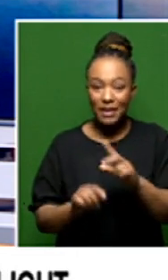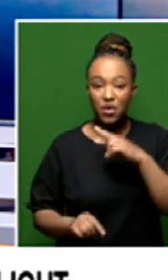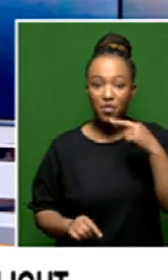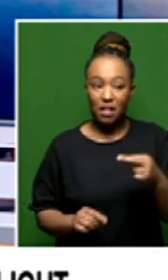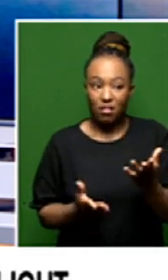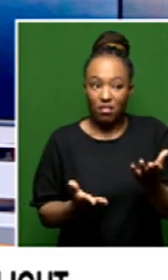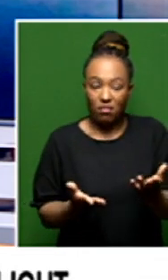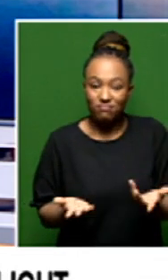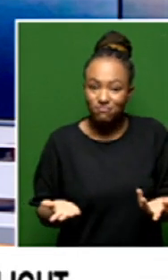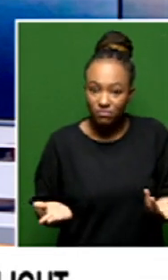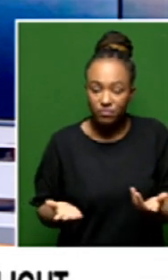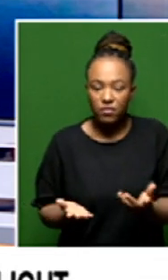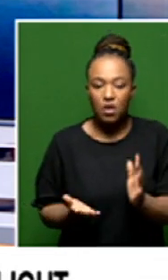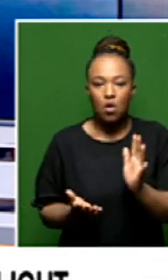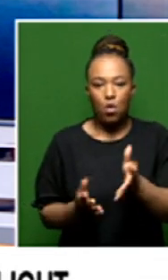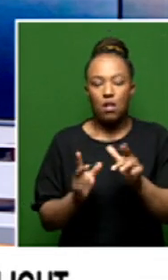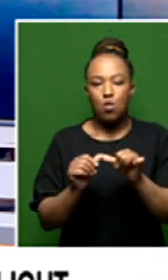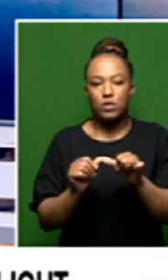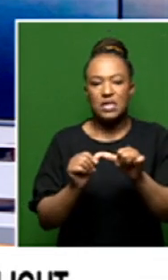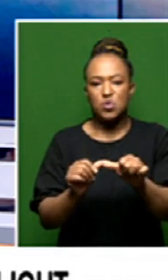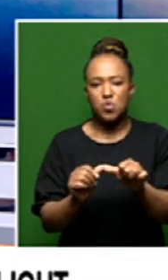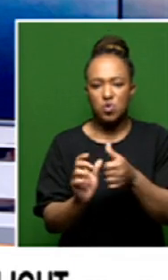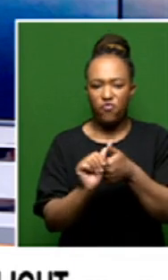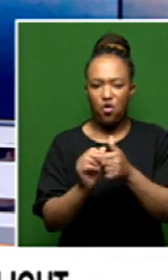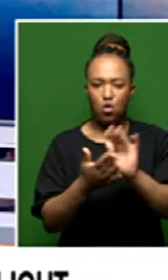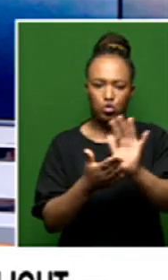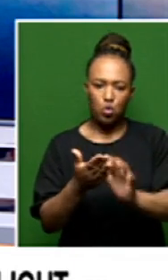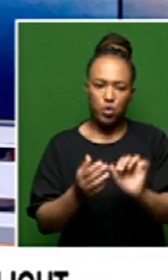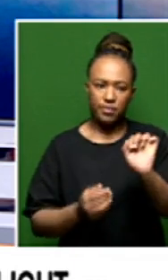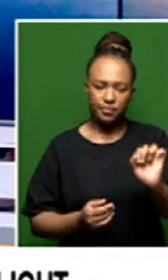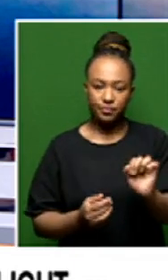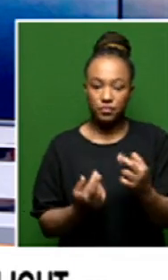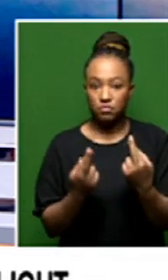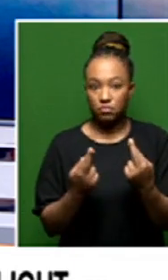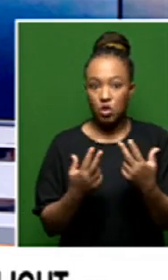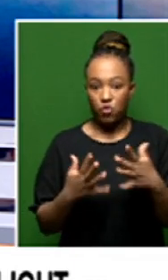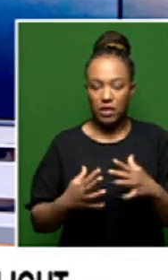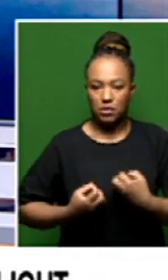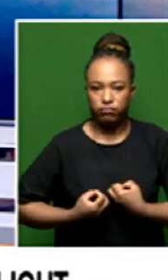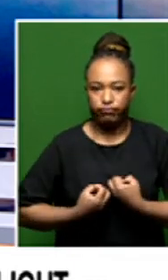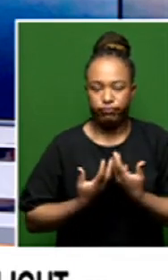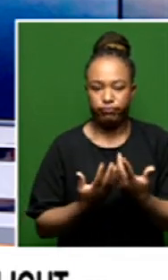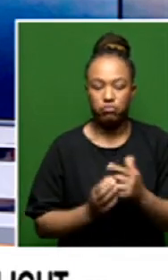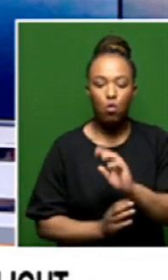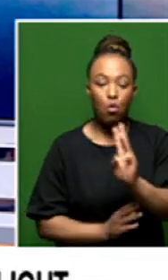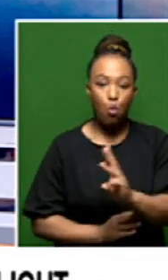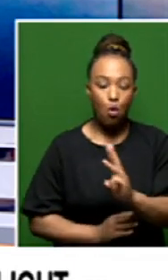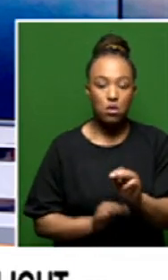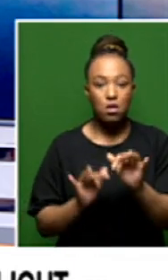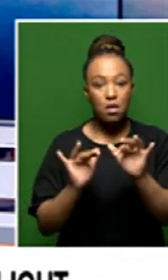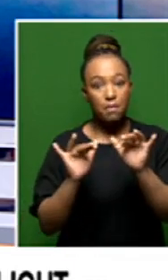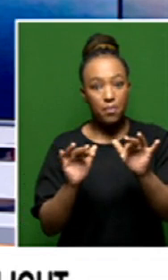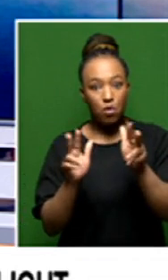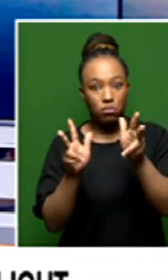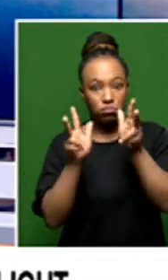look, we're going to continue to follow the story, and I do hope that by speaking out about it, we warning a lot of other viewers that this